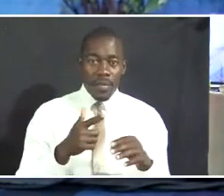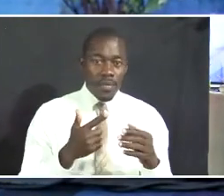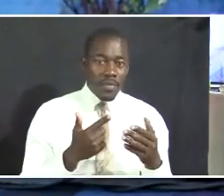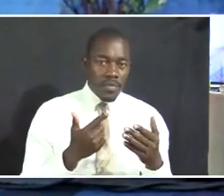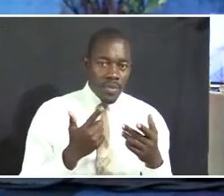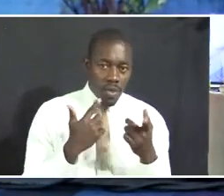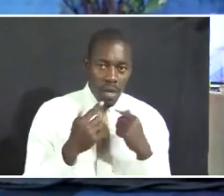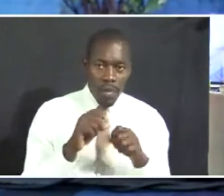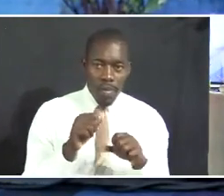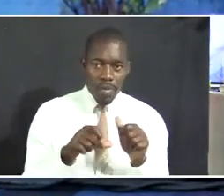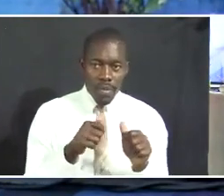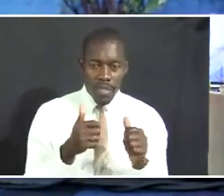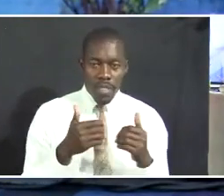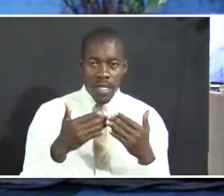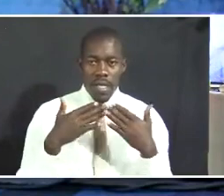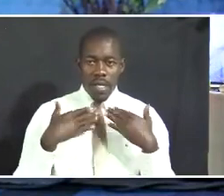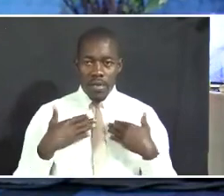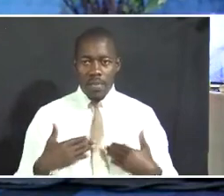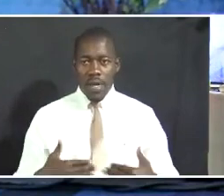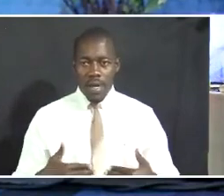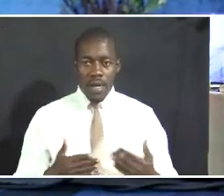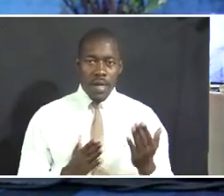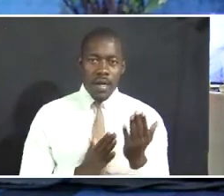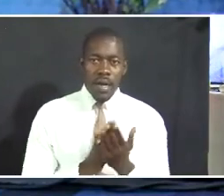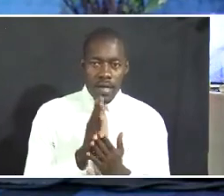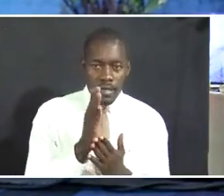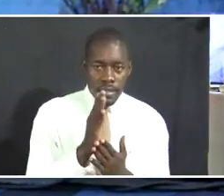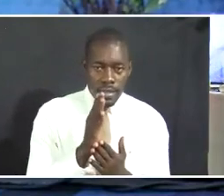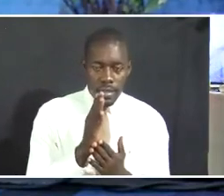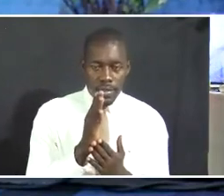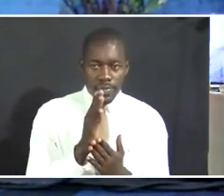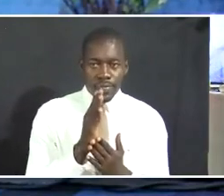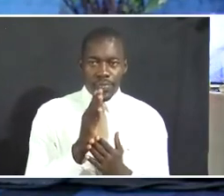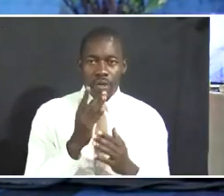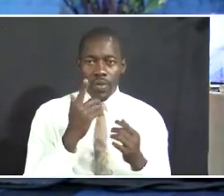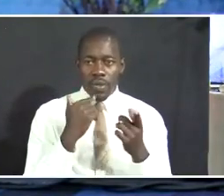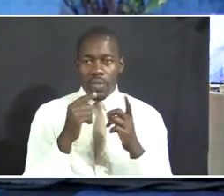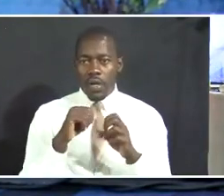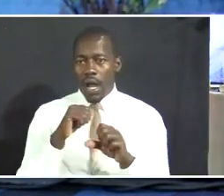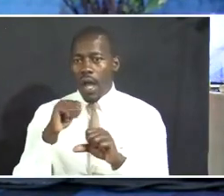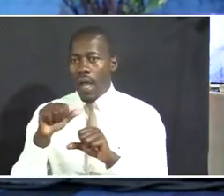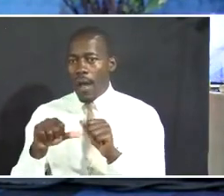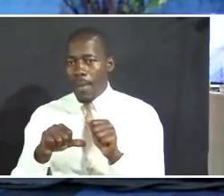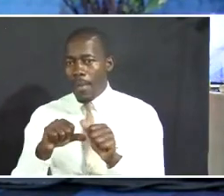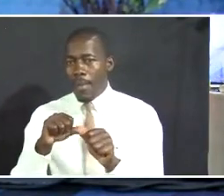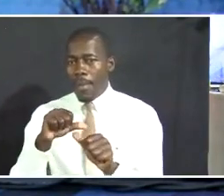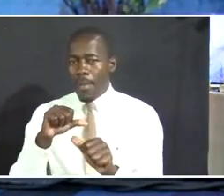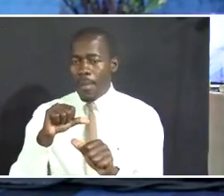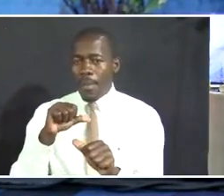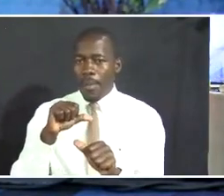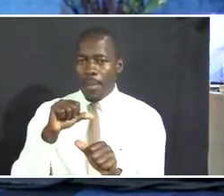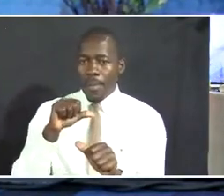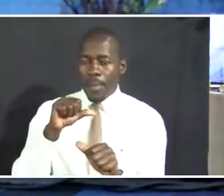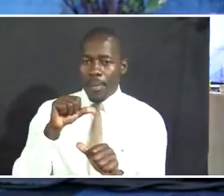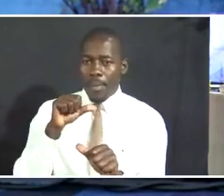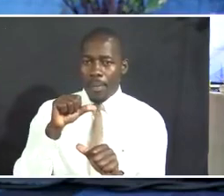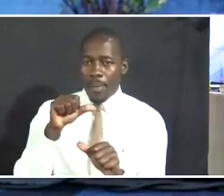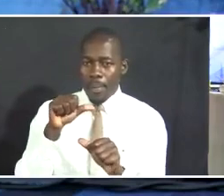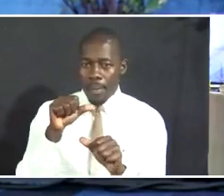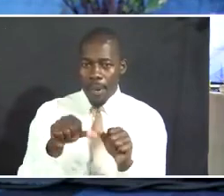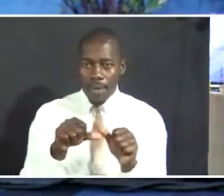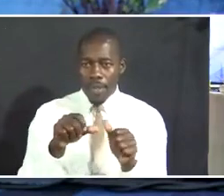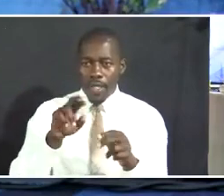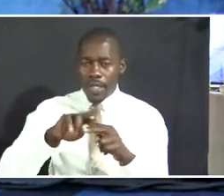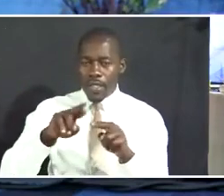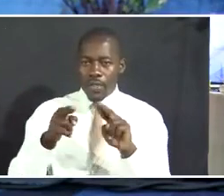talking of human rights in relation to others. But when you talk about the human rights in relation to the